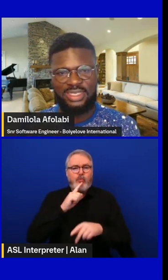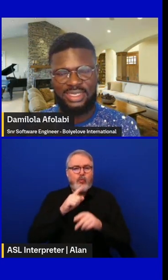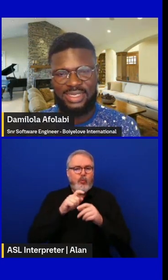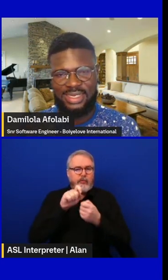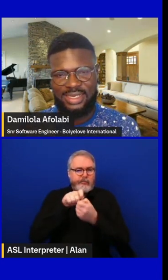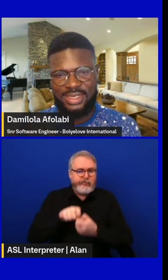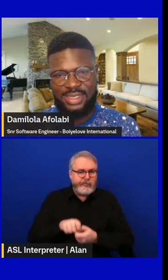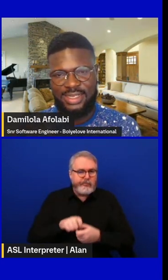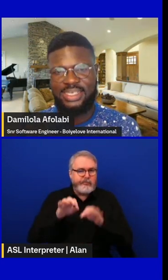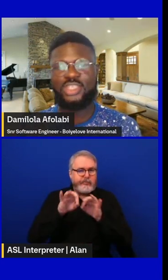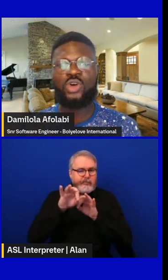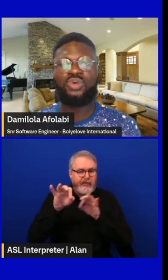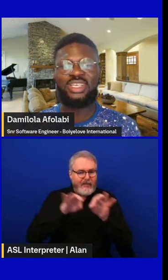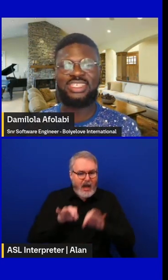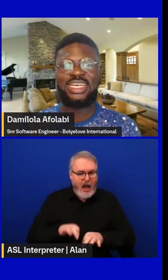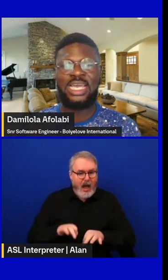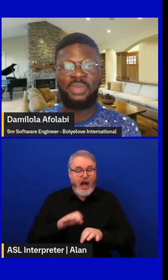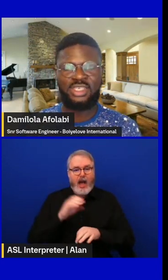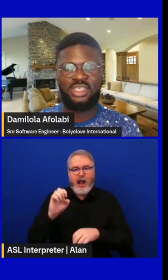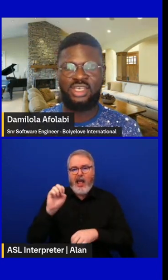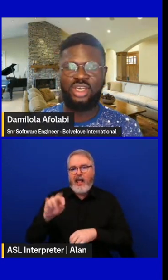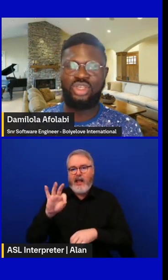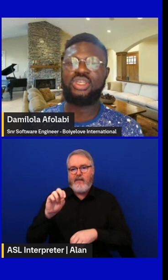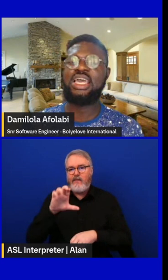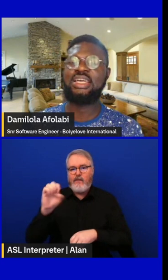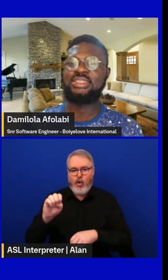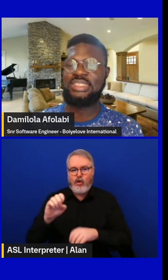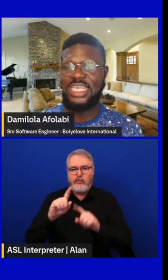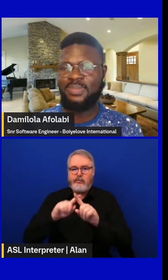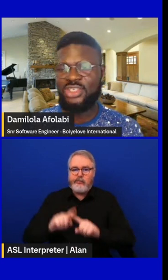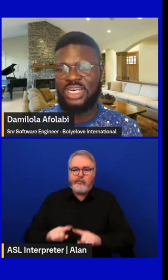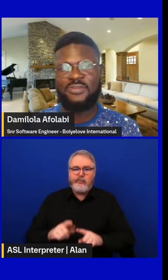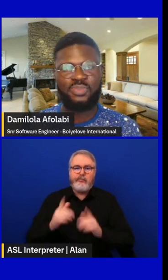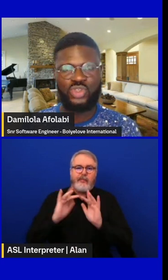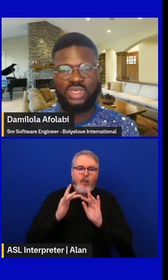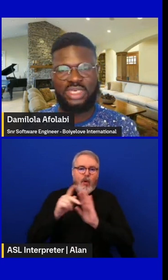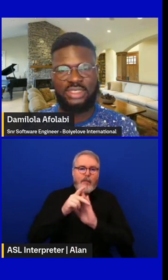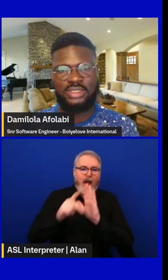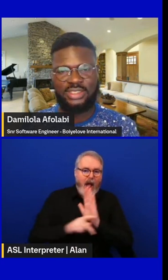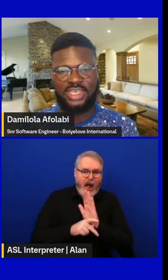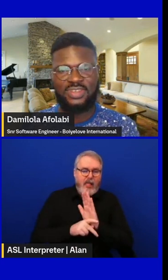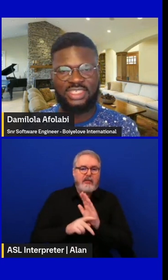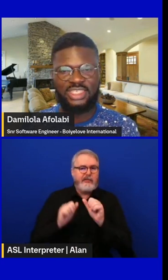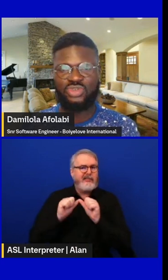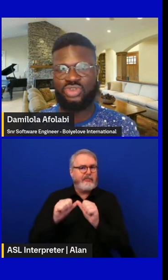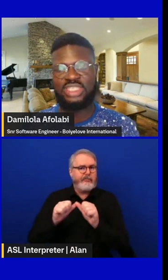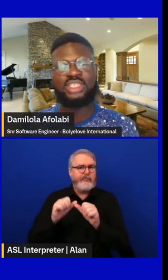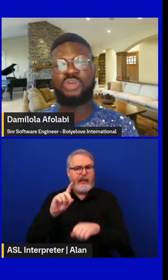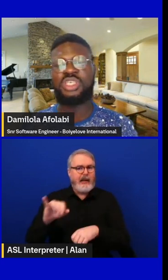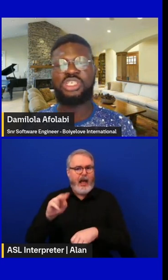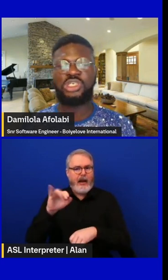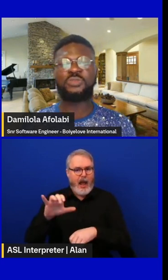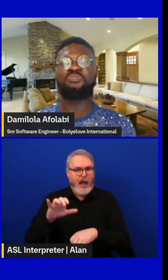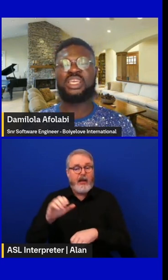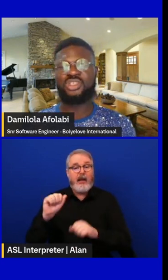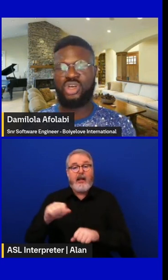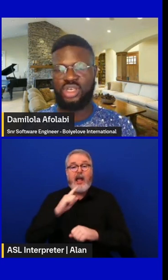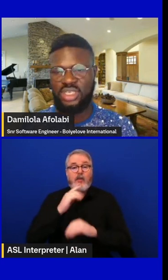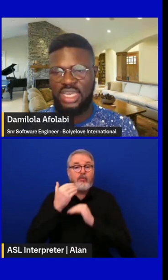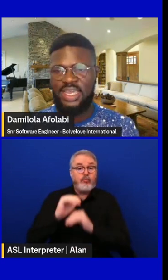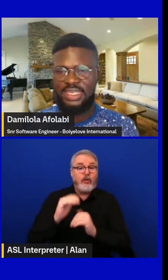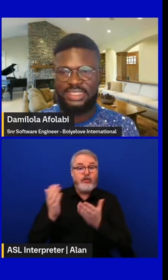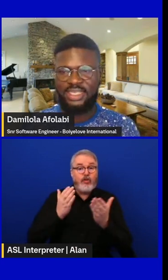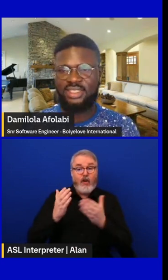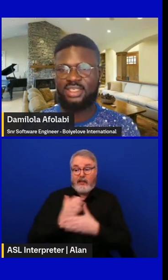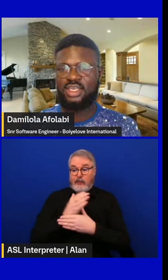enforce network policies dynamically. You can segment traffic between services, restricting communication based